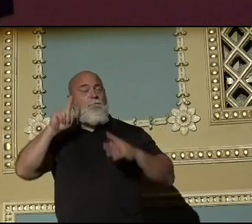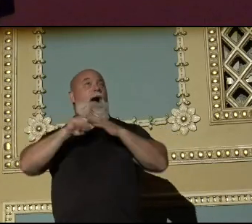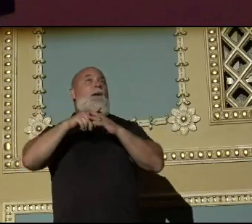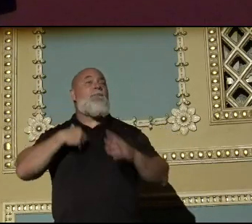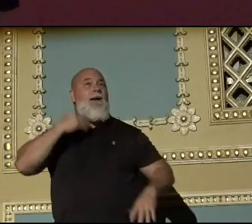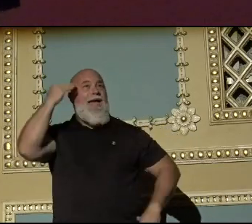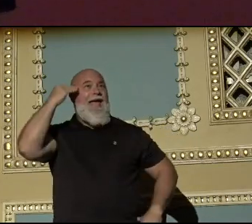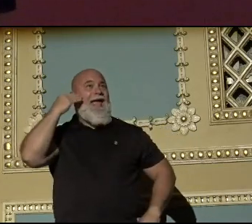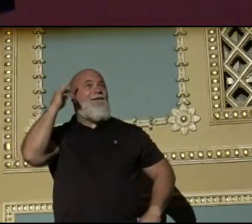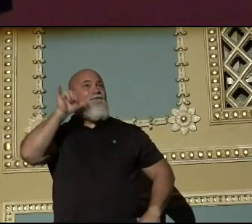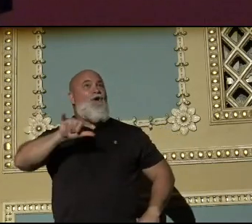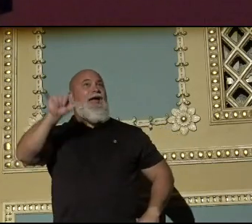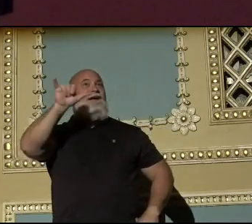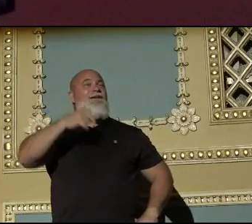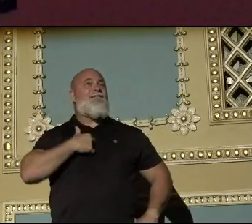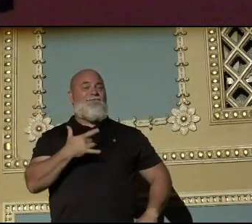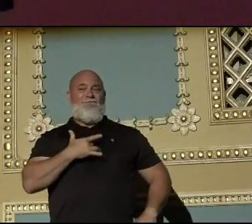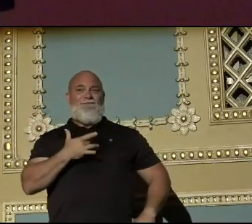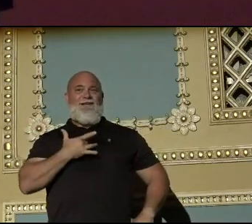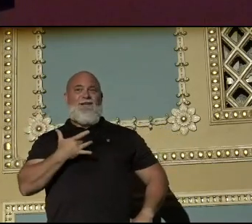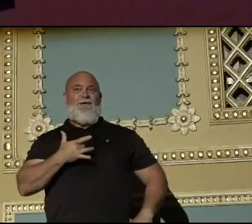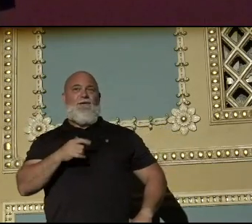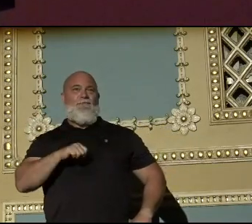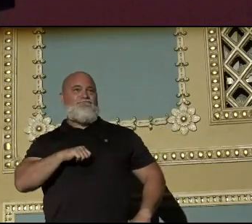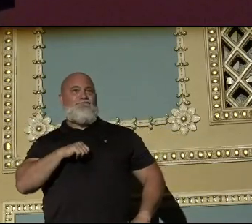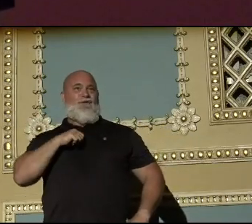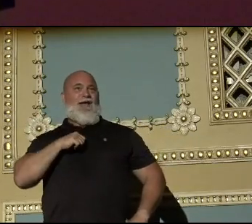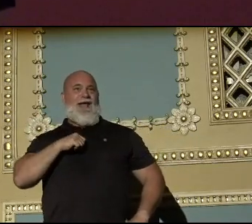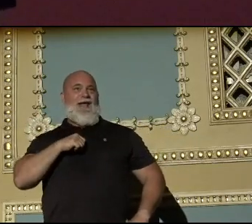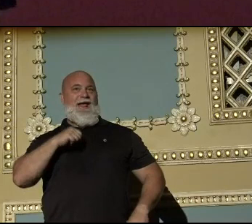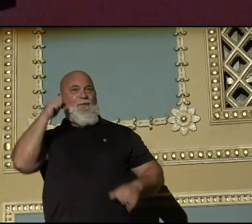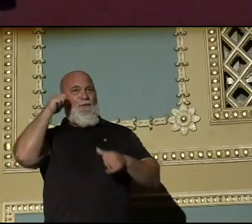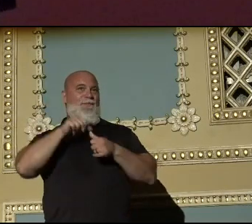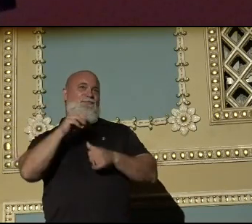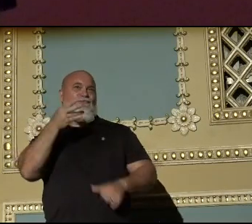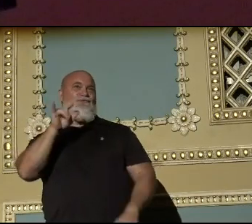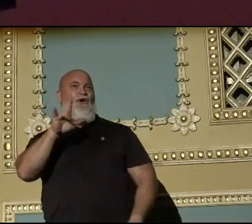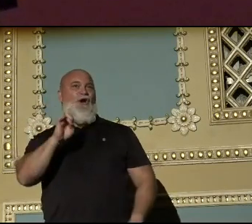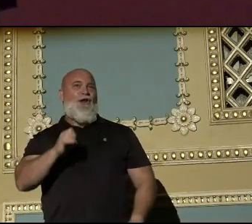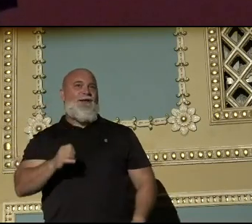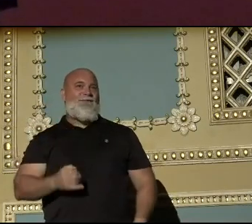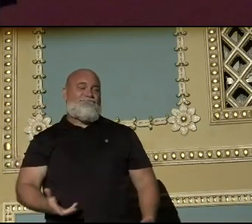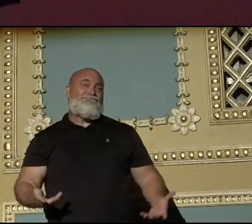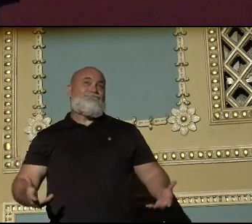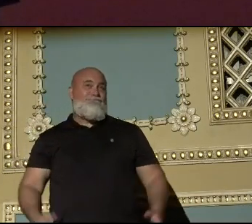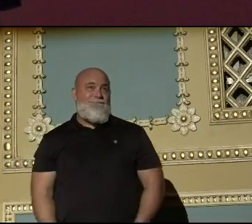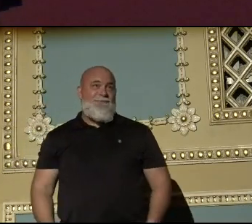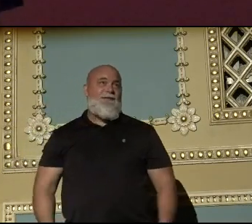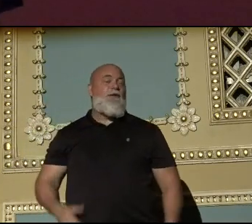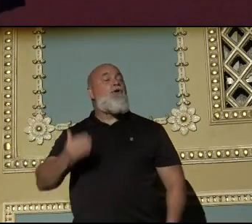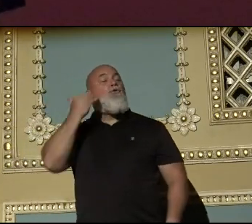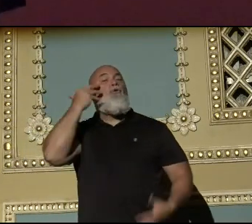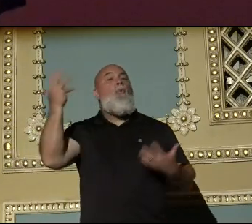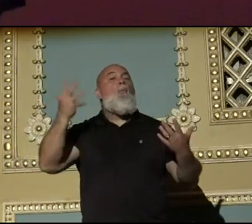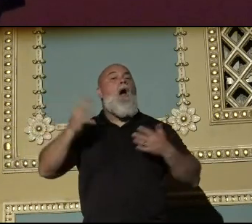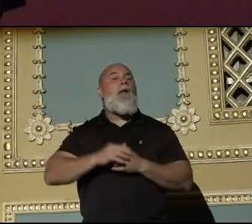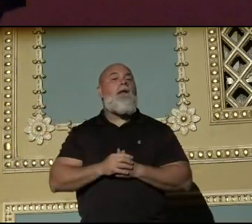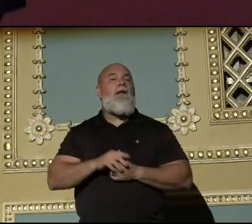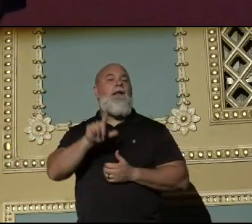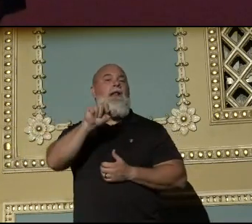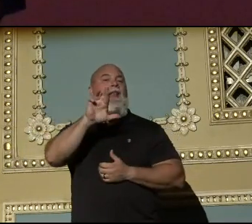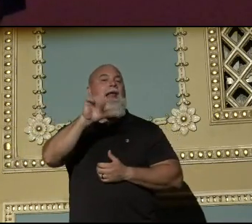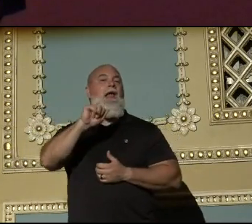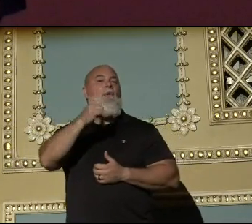now forever, if I ever feel prideful, I'll remember good old Charlie and stop it. And you know what?